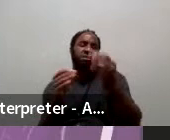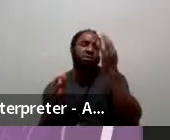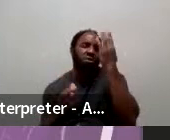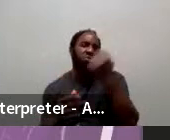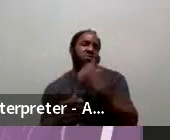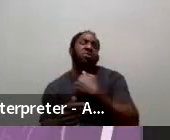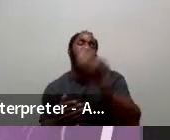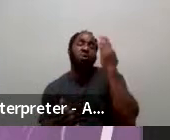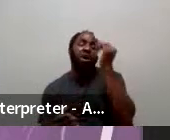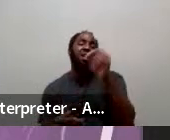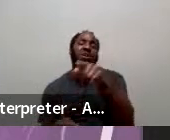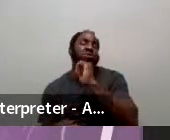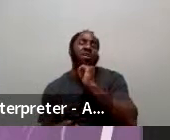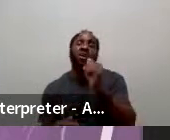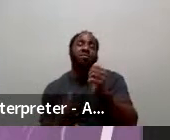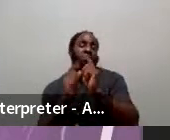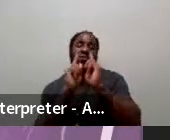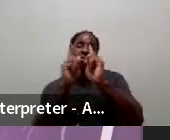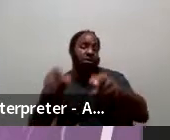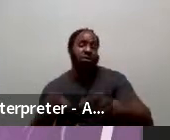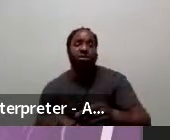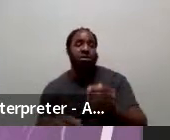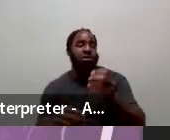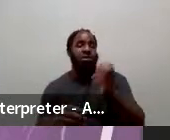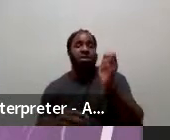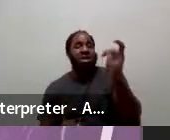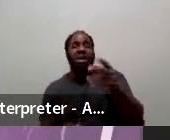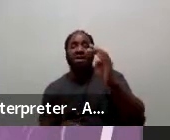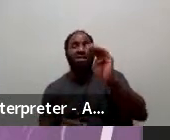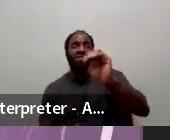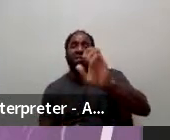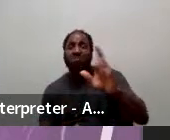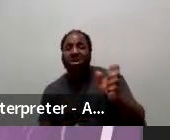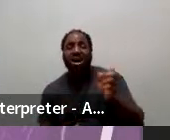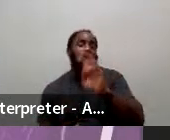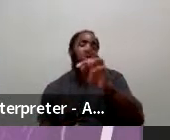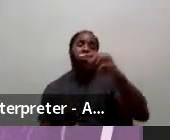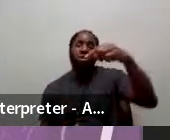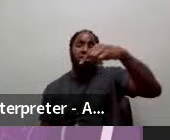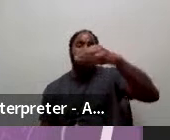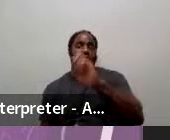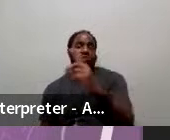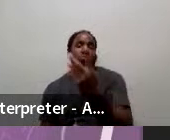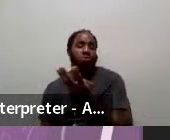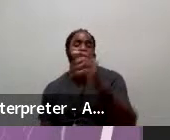gone, a half mile, a quarter mile from each